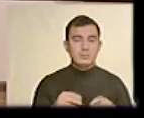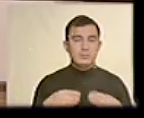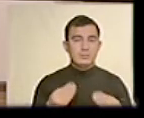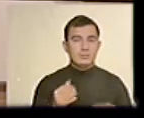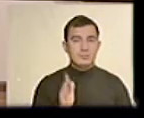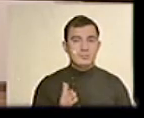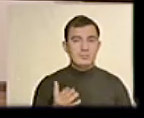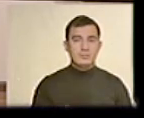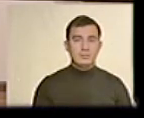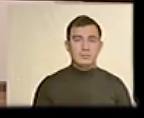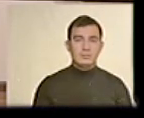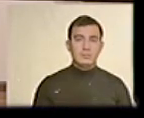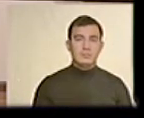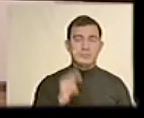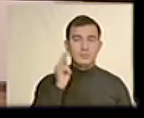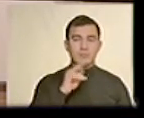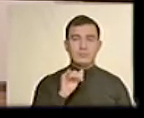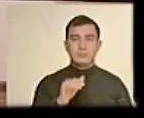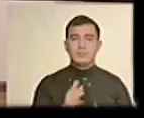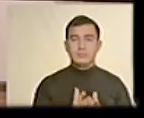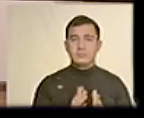oling. Darslikning